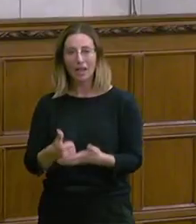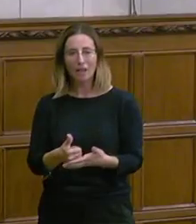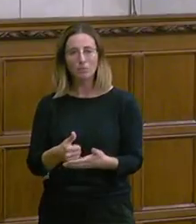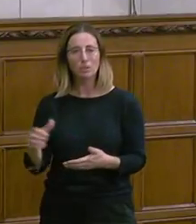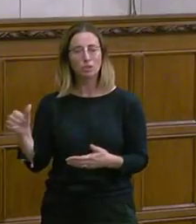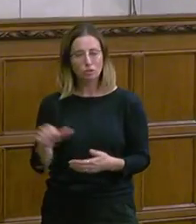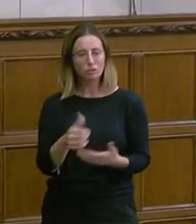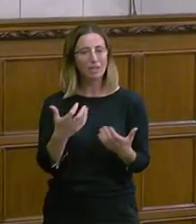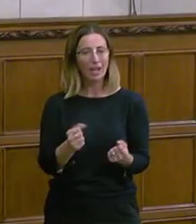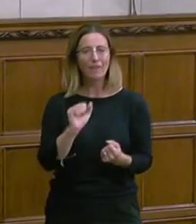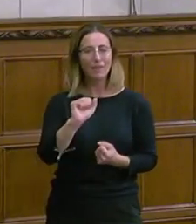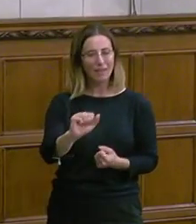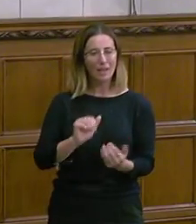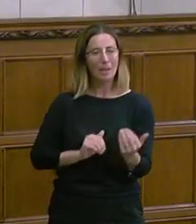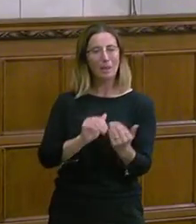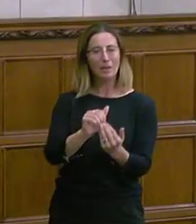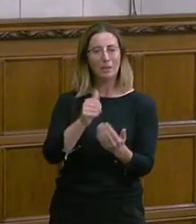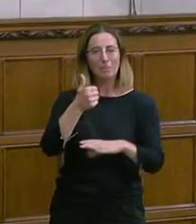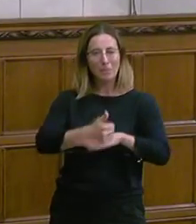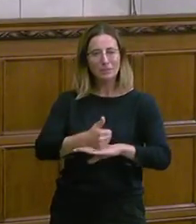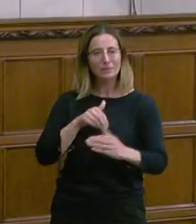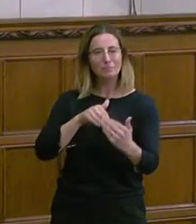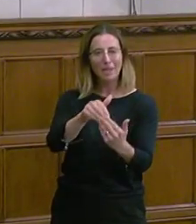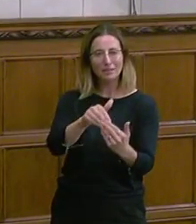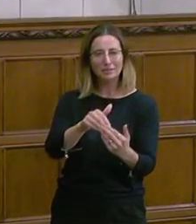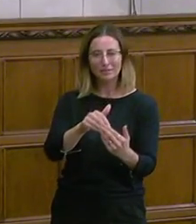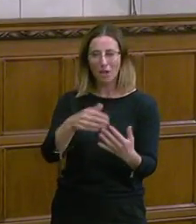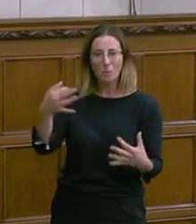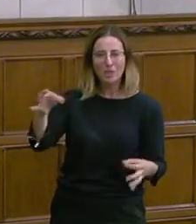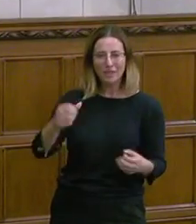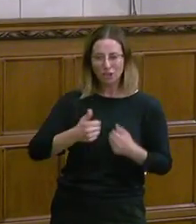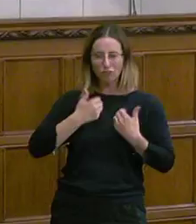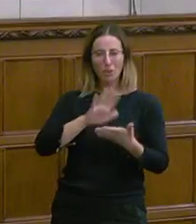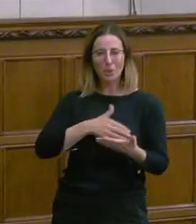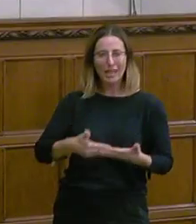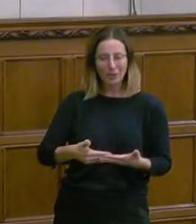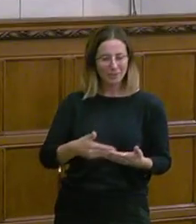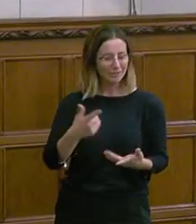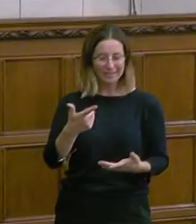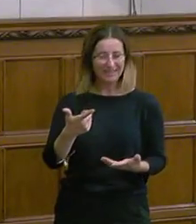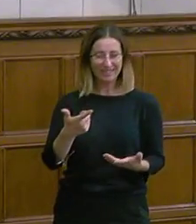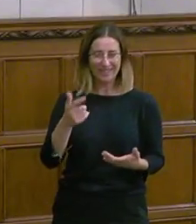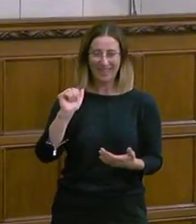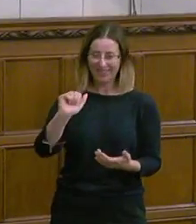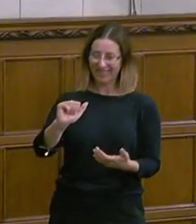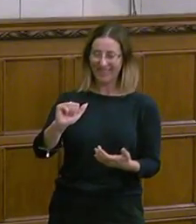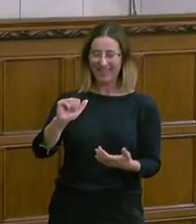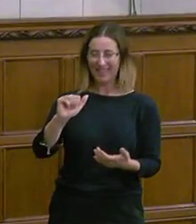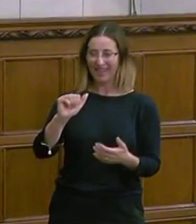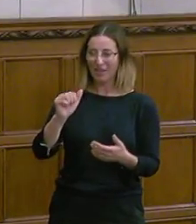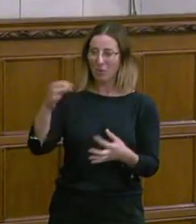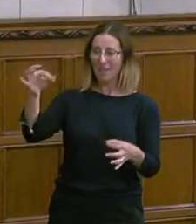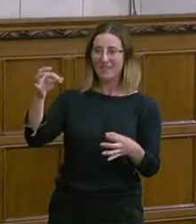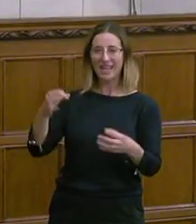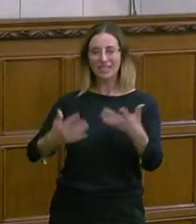of being able to take a qualification, and it is fundamentally wrong in this day and age that they end up with qualifications less than their peers sitting next to them